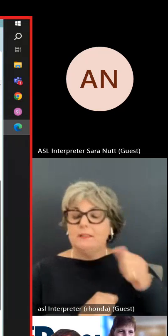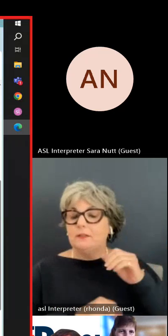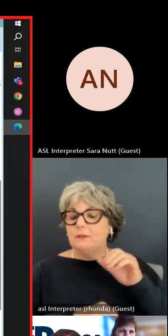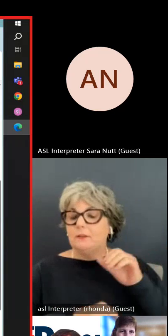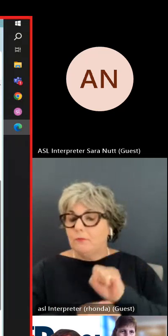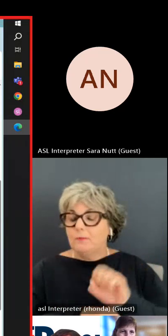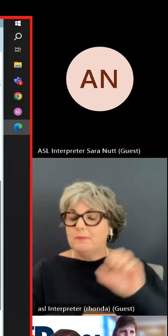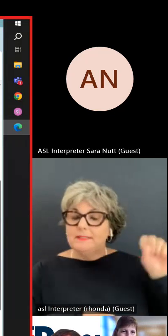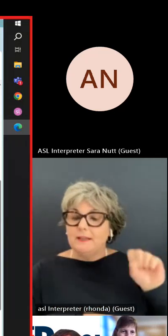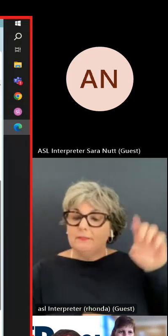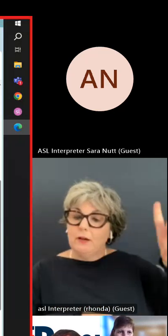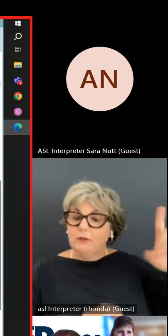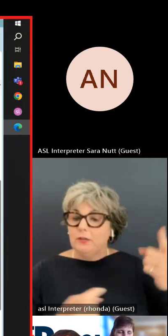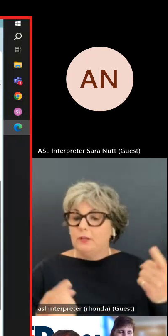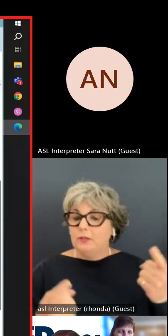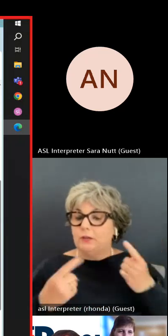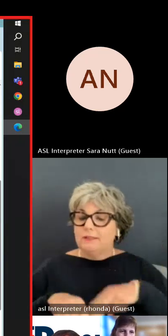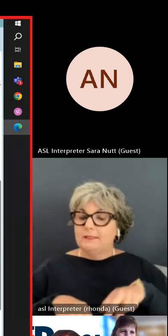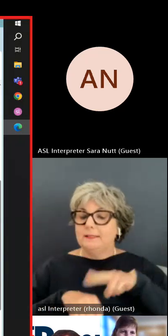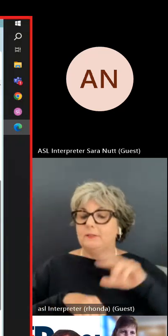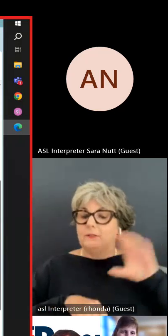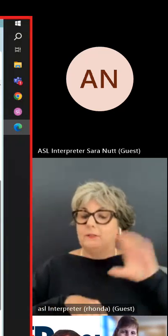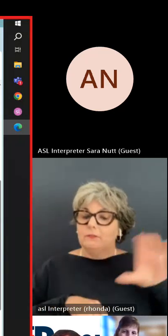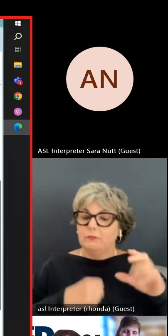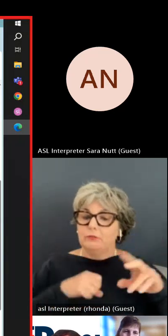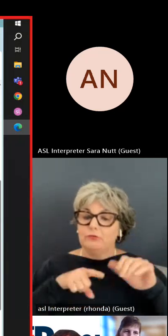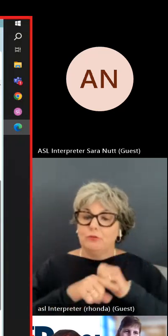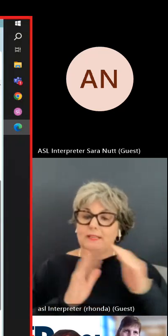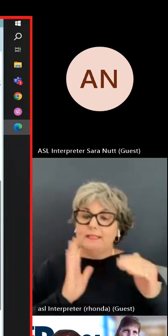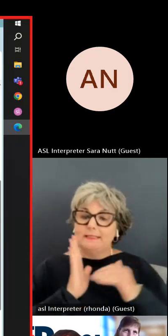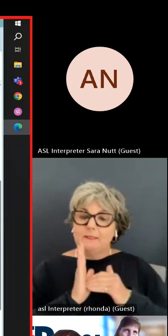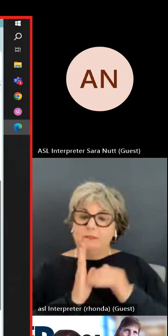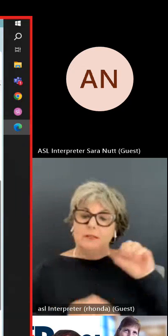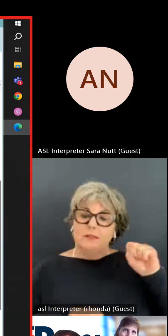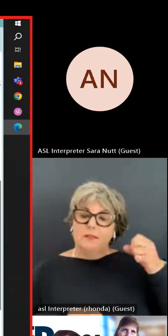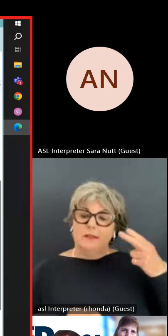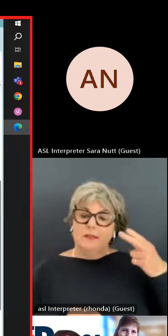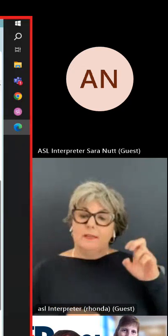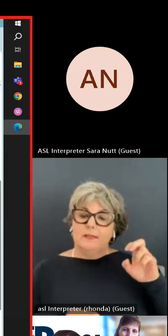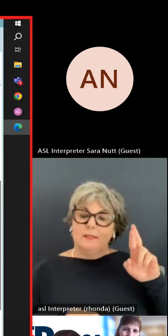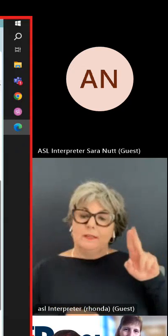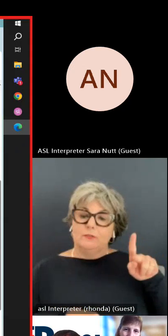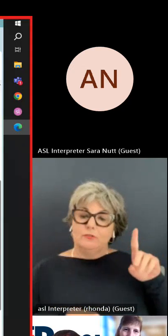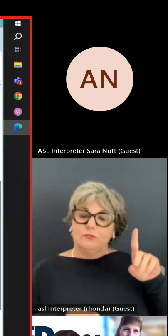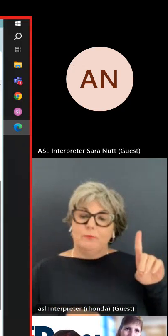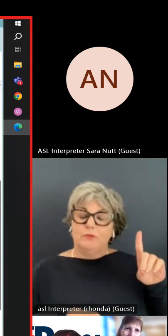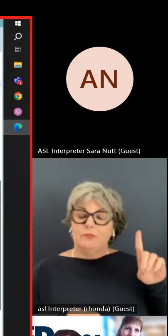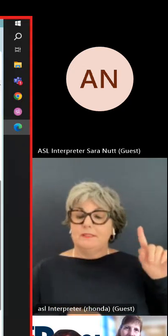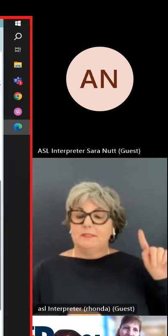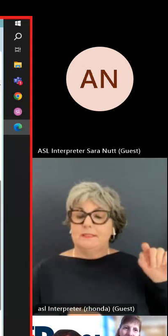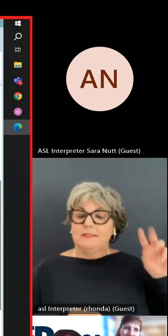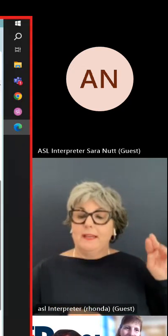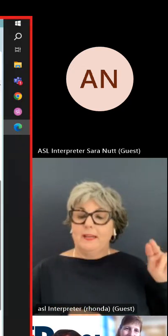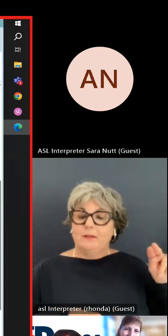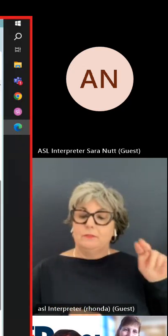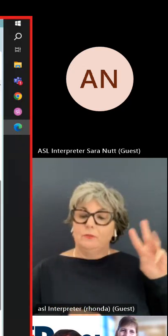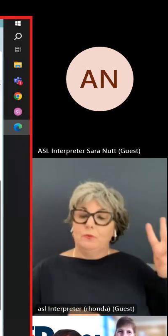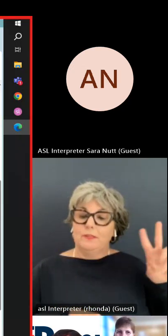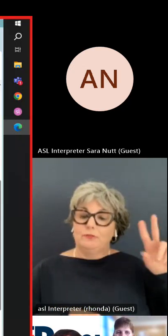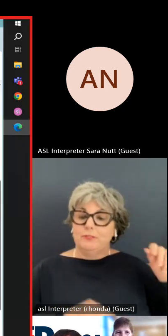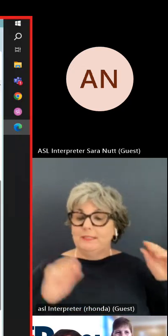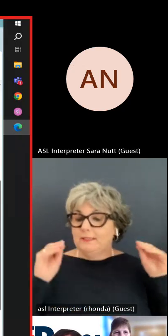She returns to the National Conservation Training Center in Shepherdstown, West Virginia, several times a year to teach. Diane